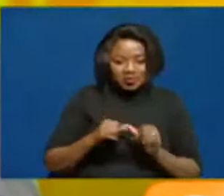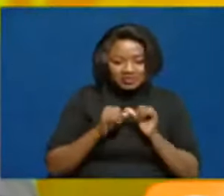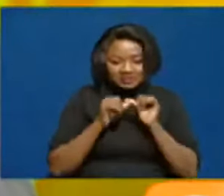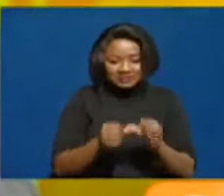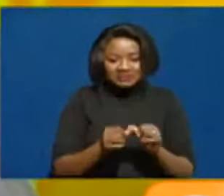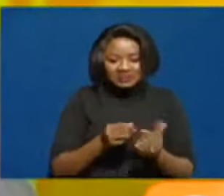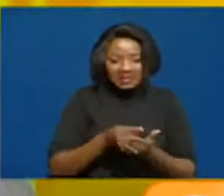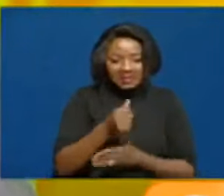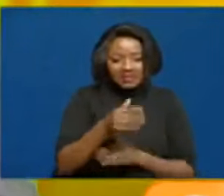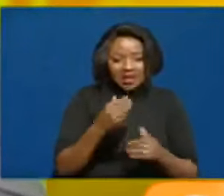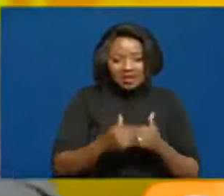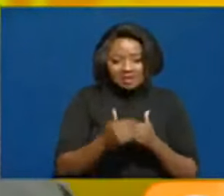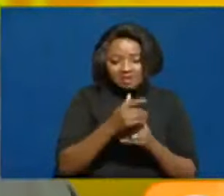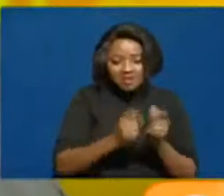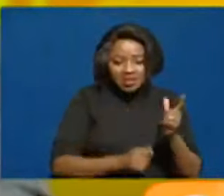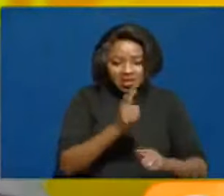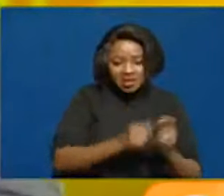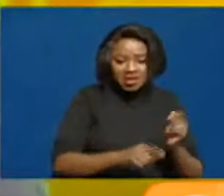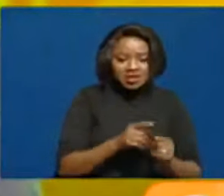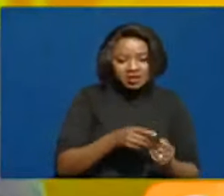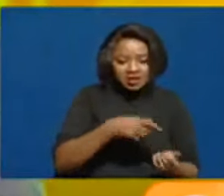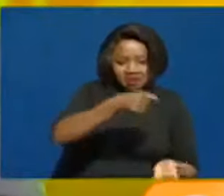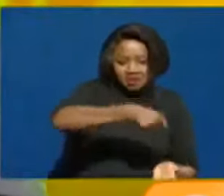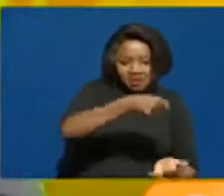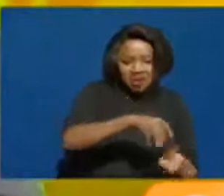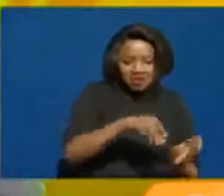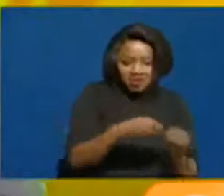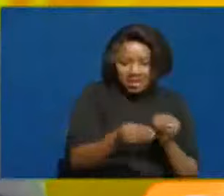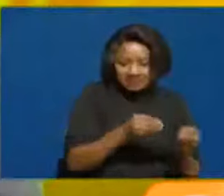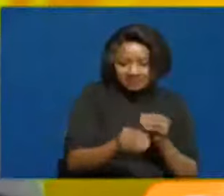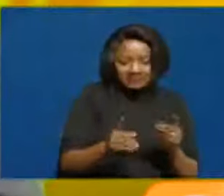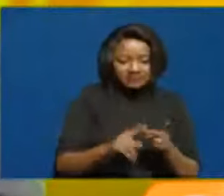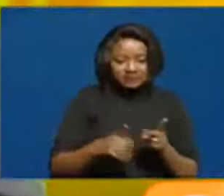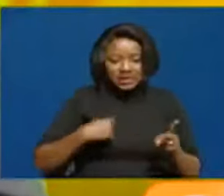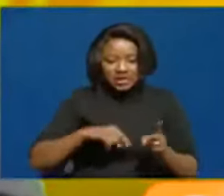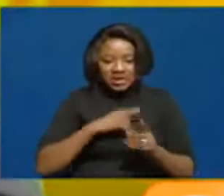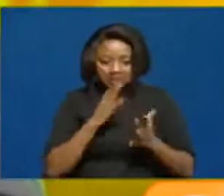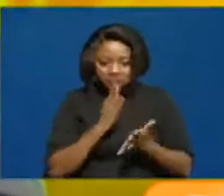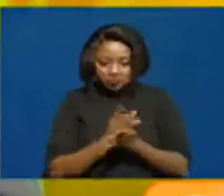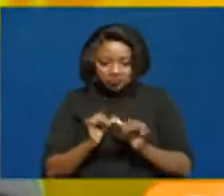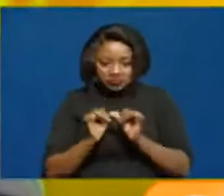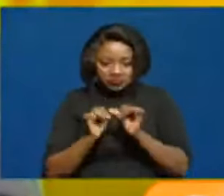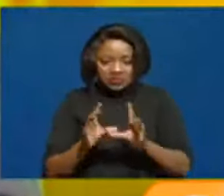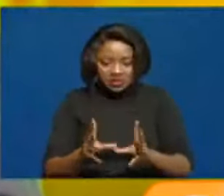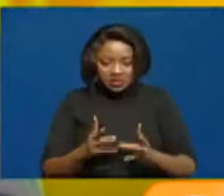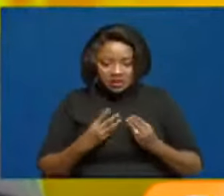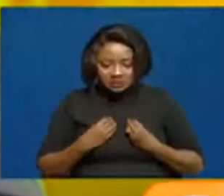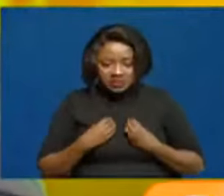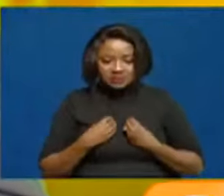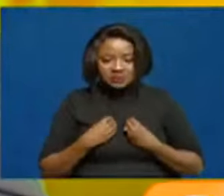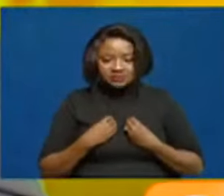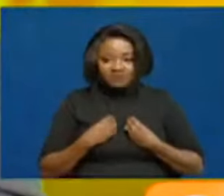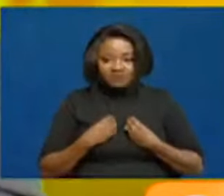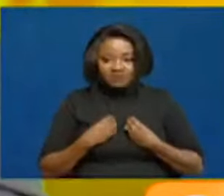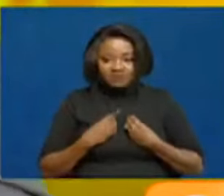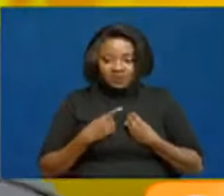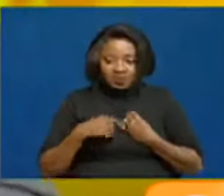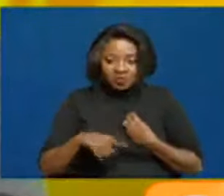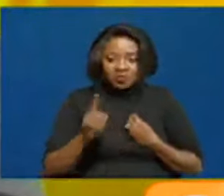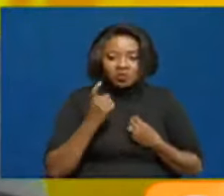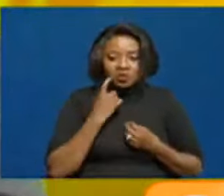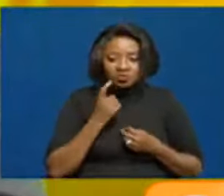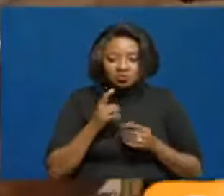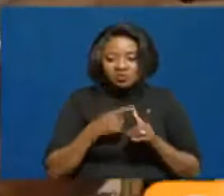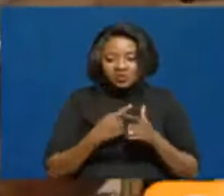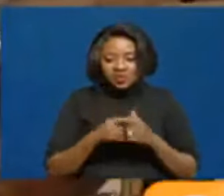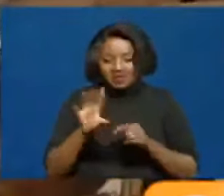milk using the polythene bags. We are still agreeing or going to a shop and also going to a shop and you take in